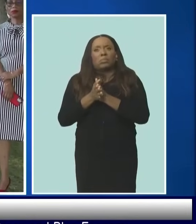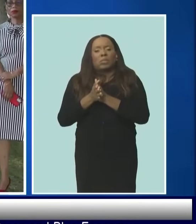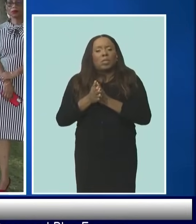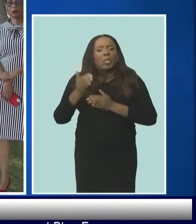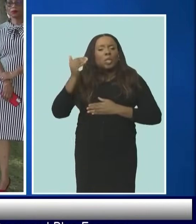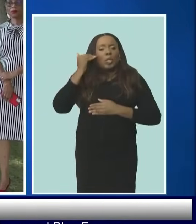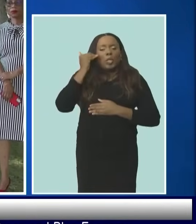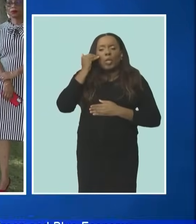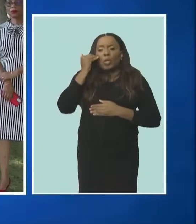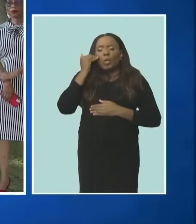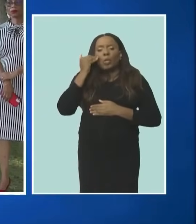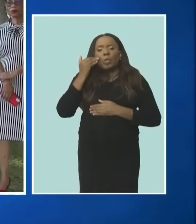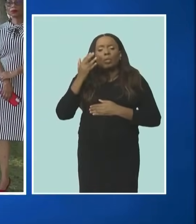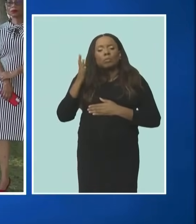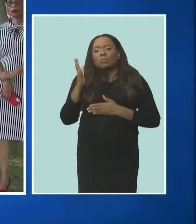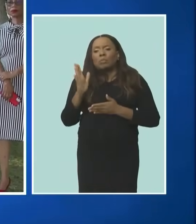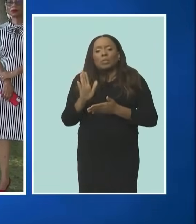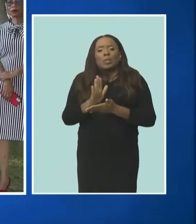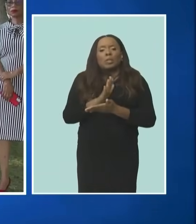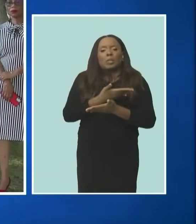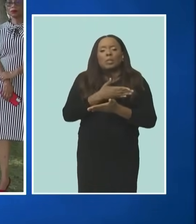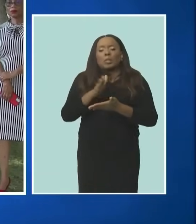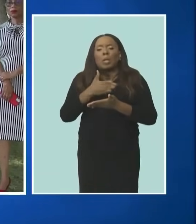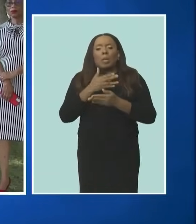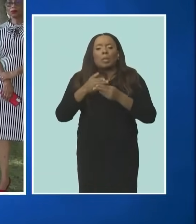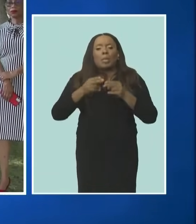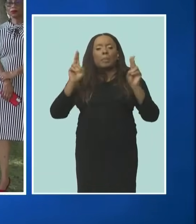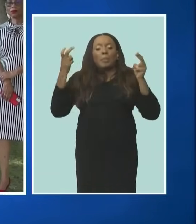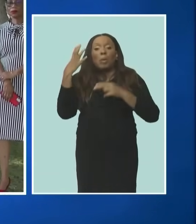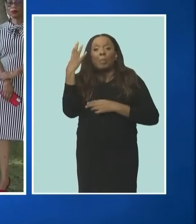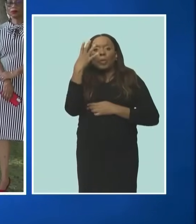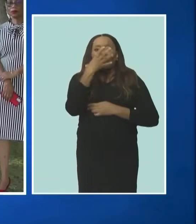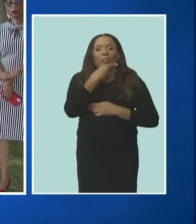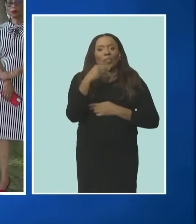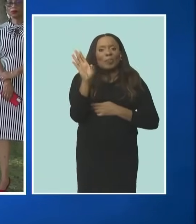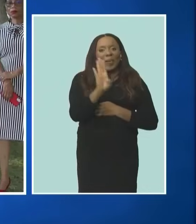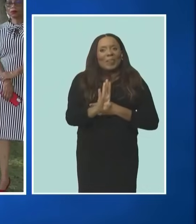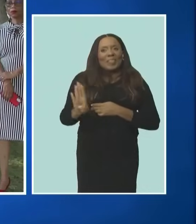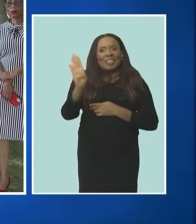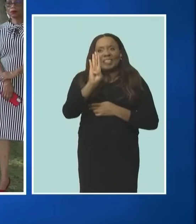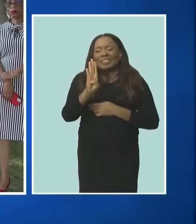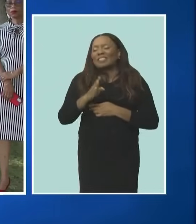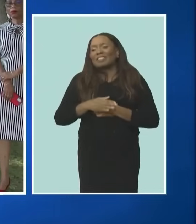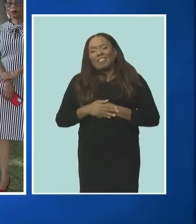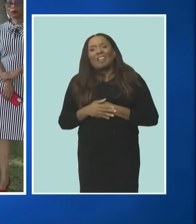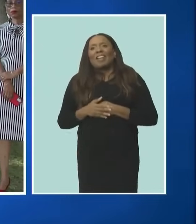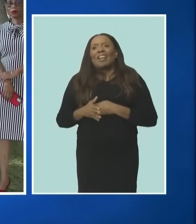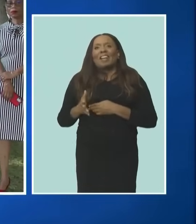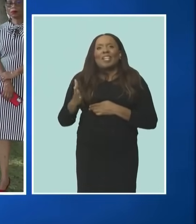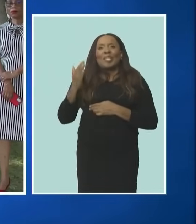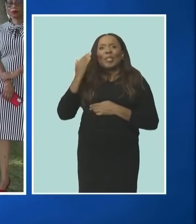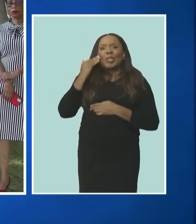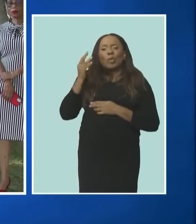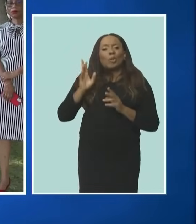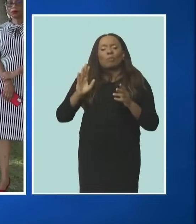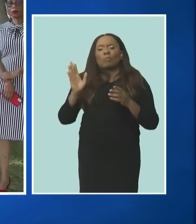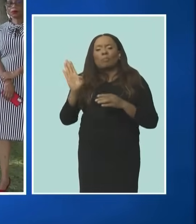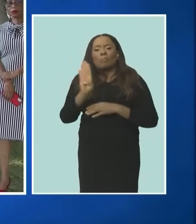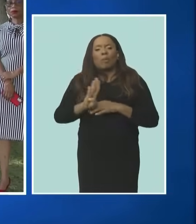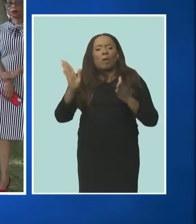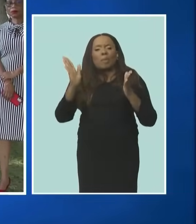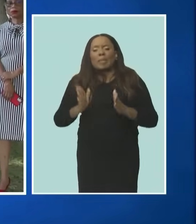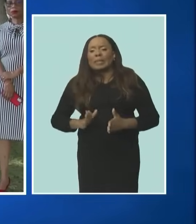Men, had a vision for beautiful Barbados when they sang that song. Let us equally understand that Cheryl Hackett, in her sweet, beautiful